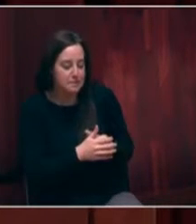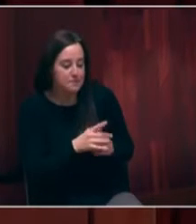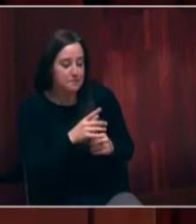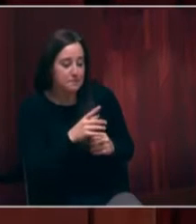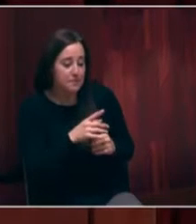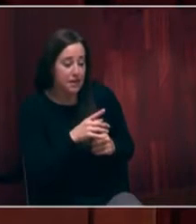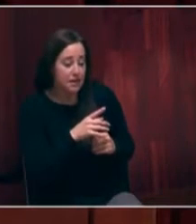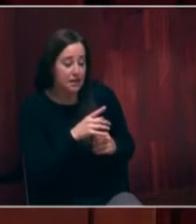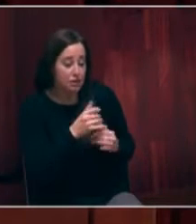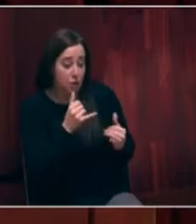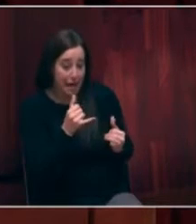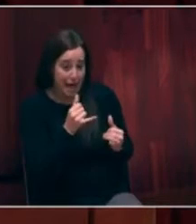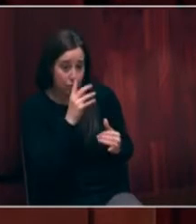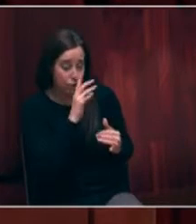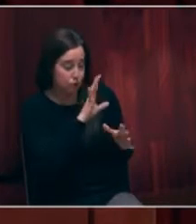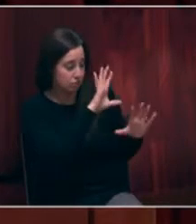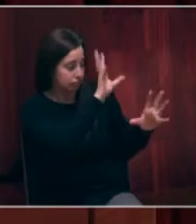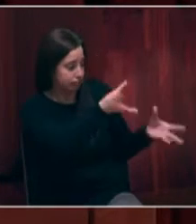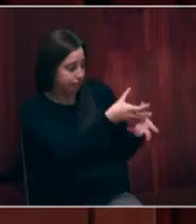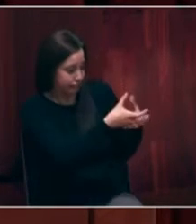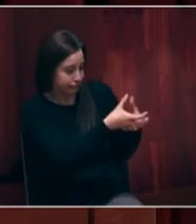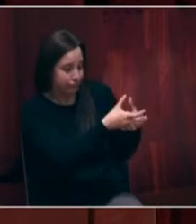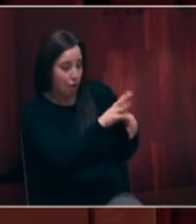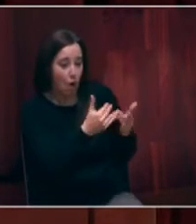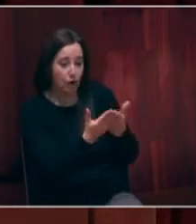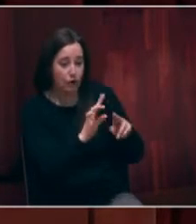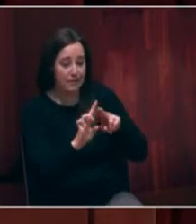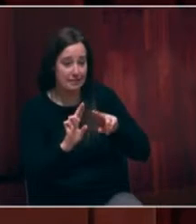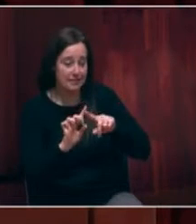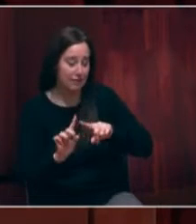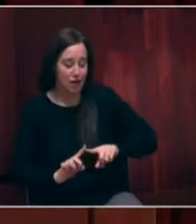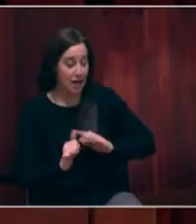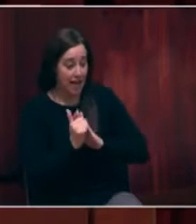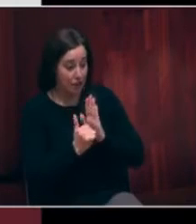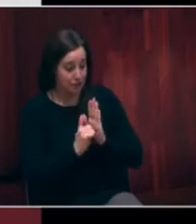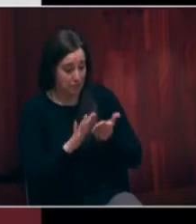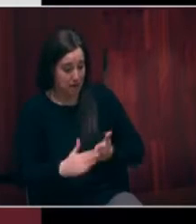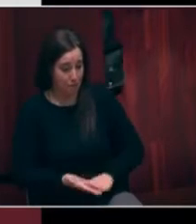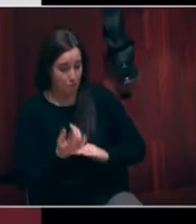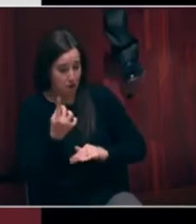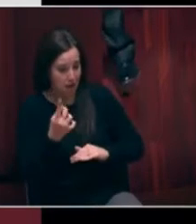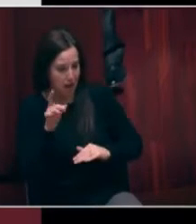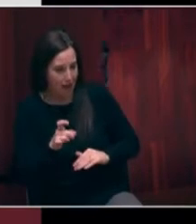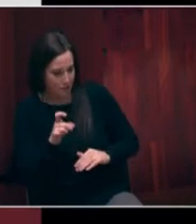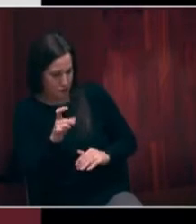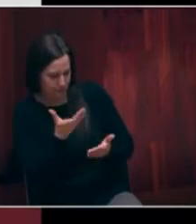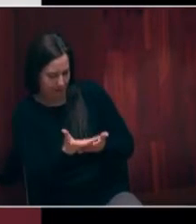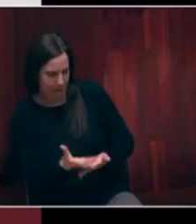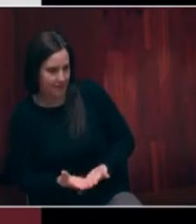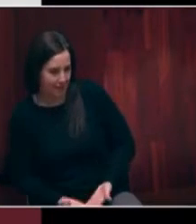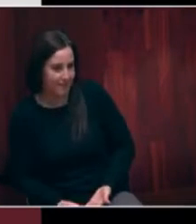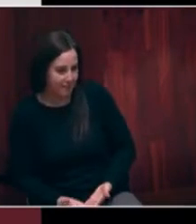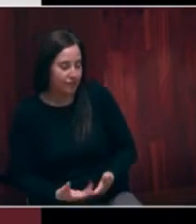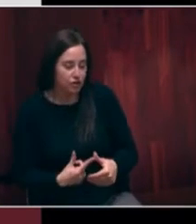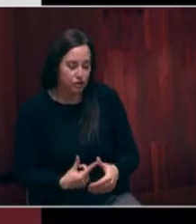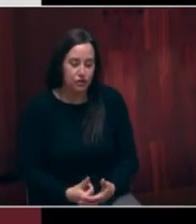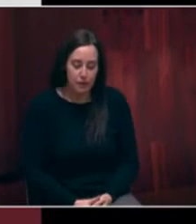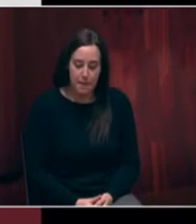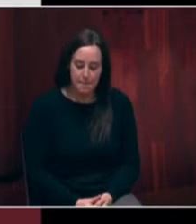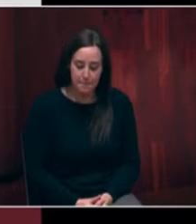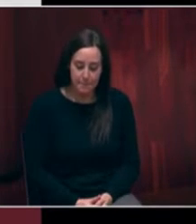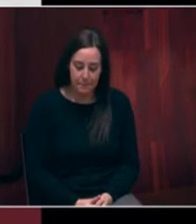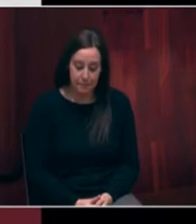because some of it doesn't pass the common sense test sometimes. Another difference will be we will be using a shopping